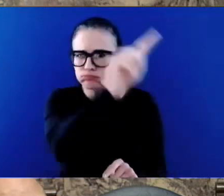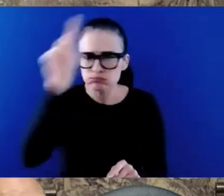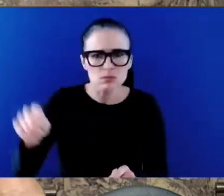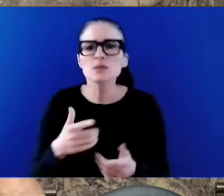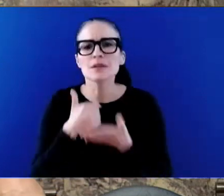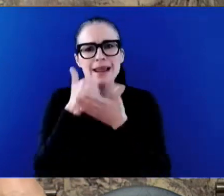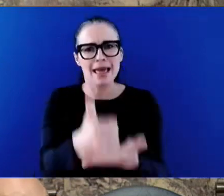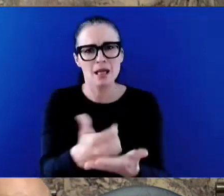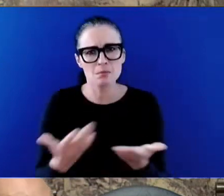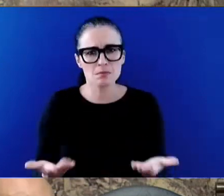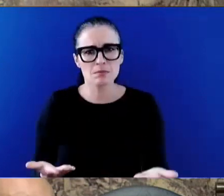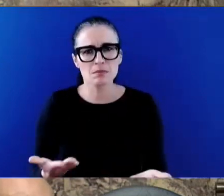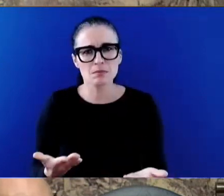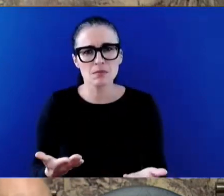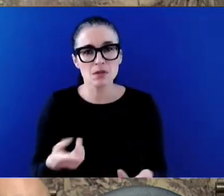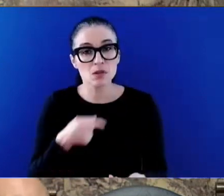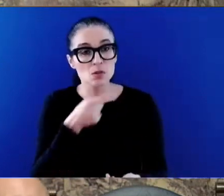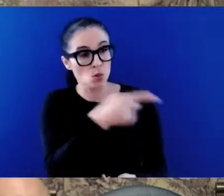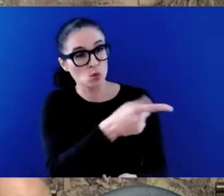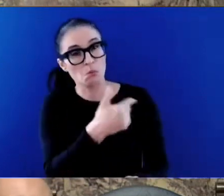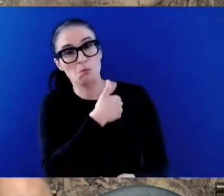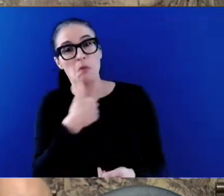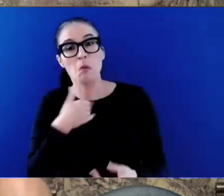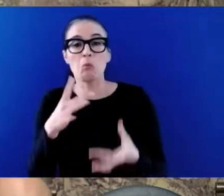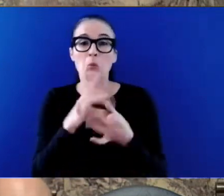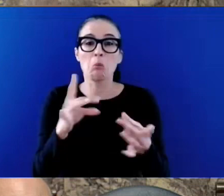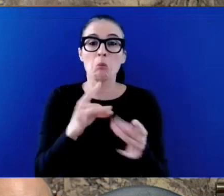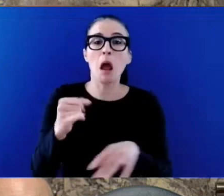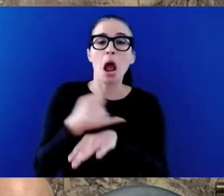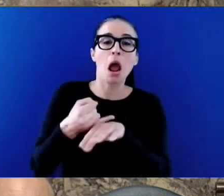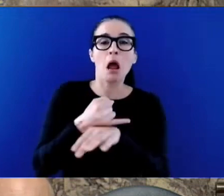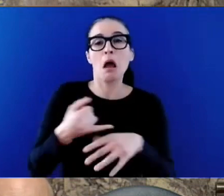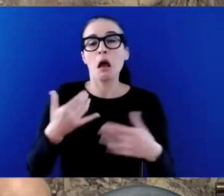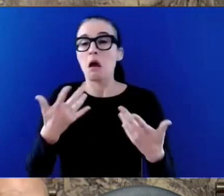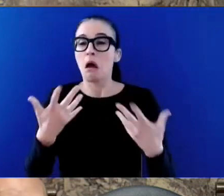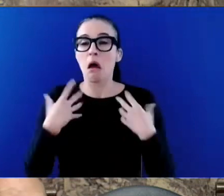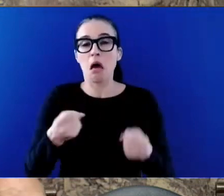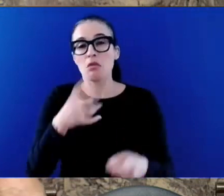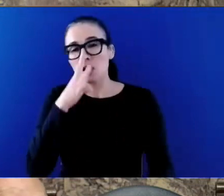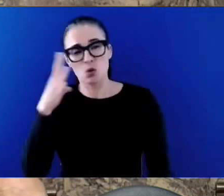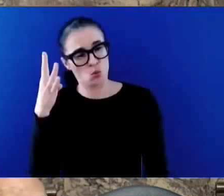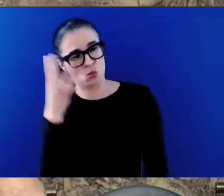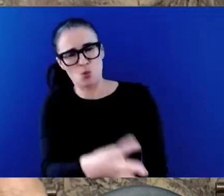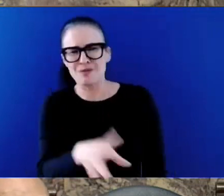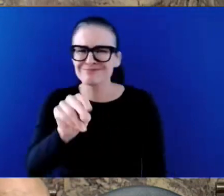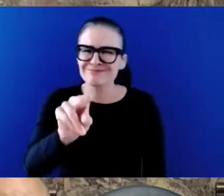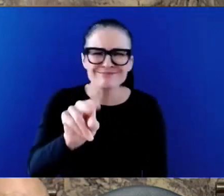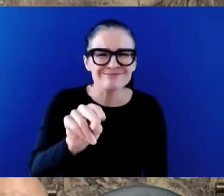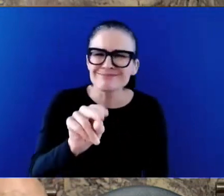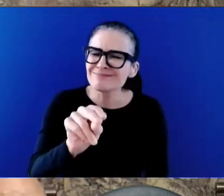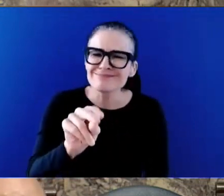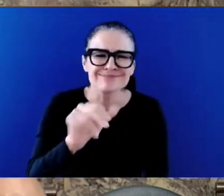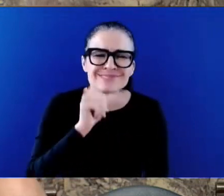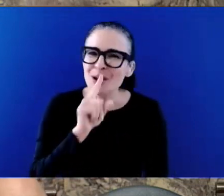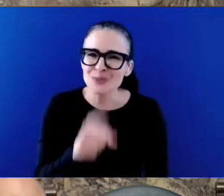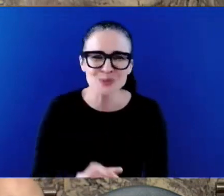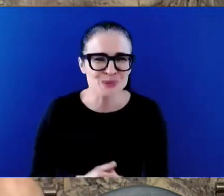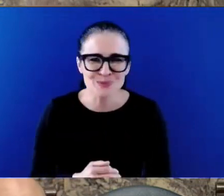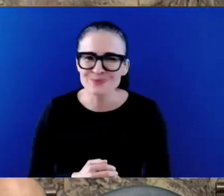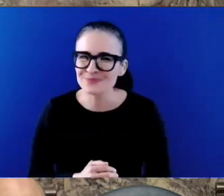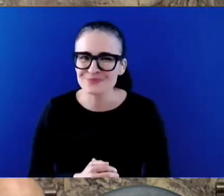Honourable Speaker. The investments I talked about, Honourable Speaker, incremental operating investments of $2.95